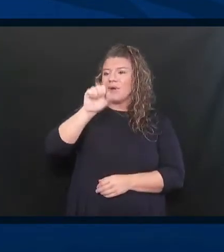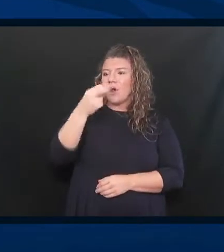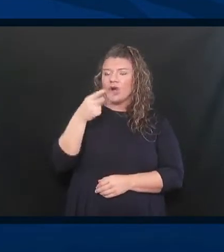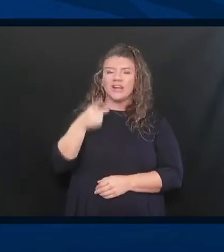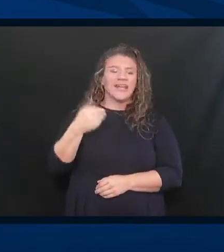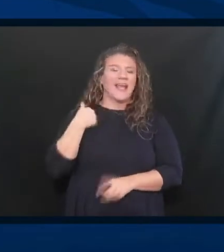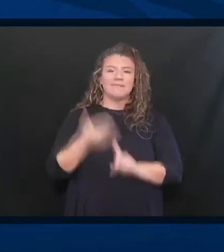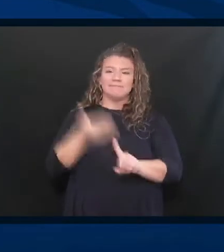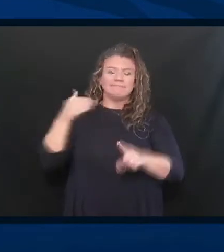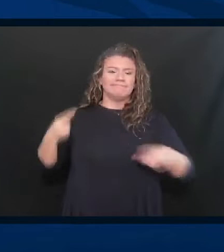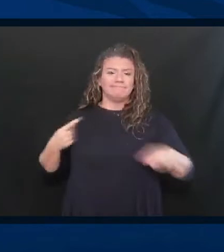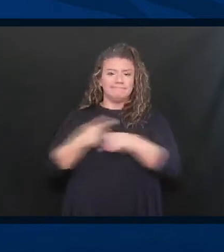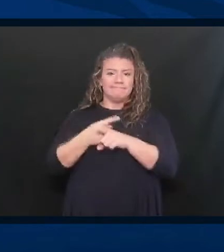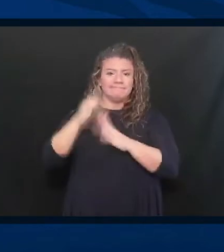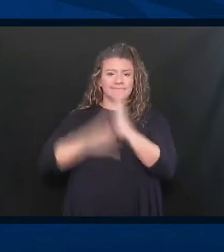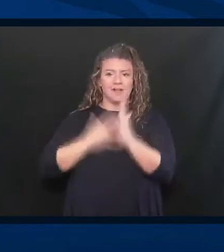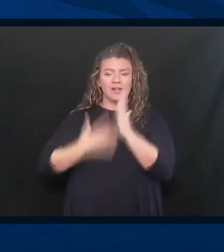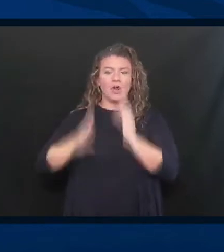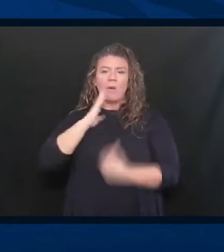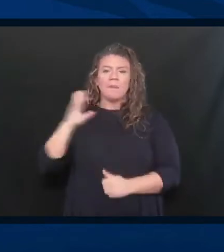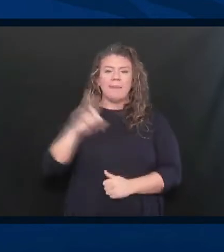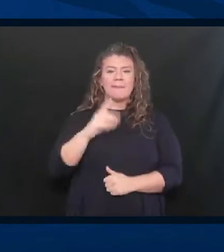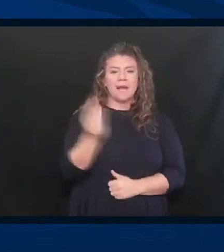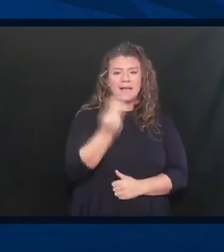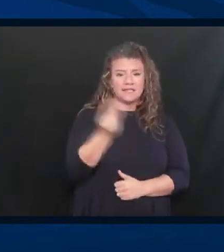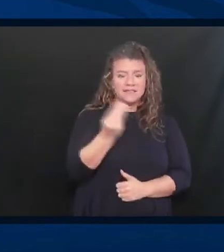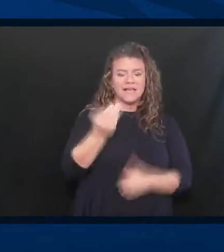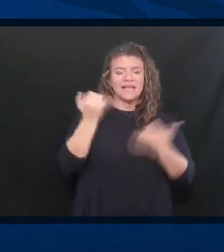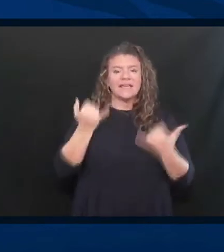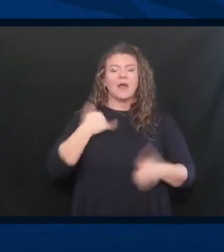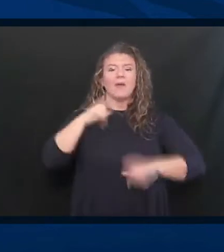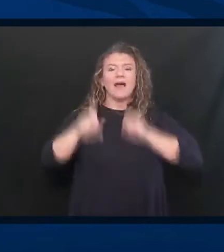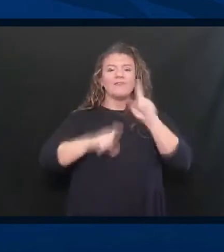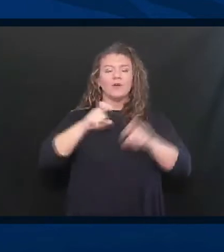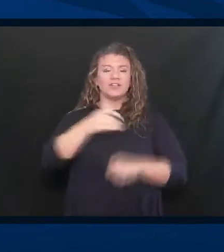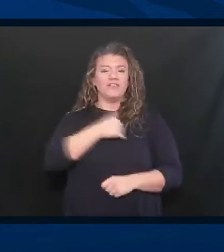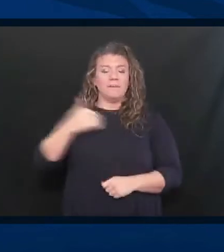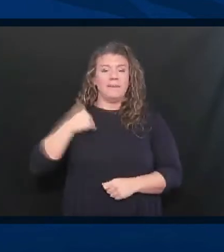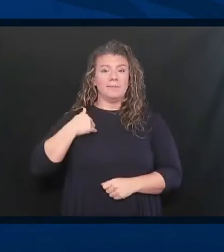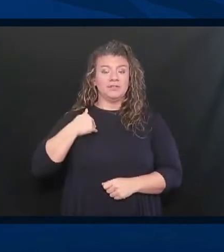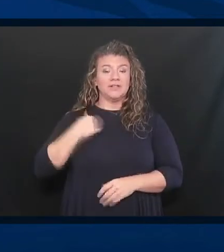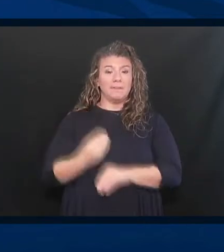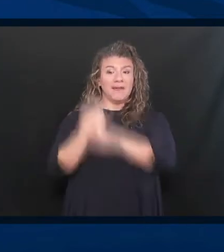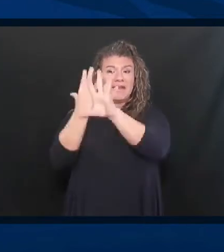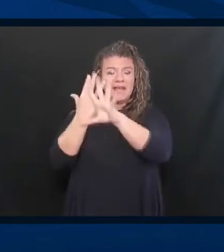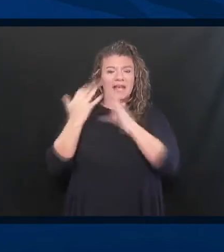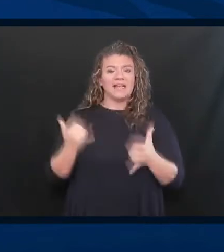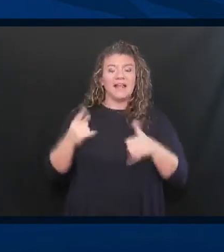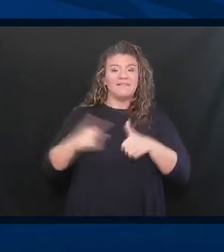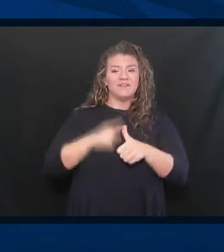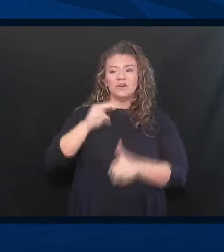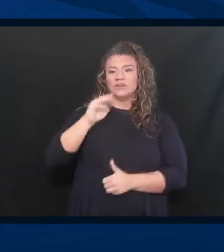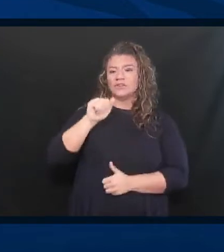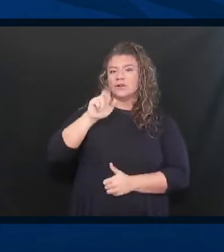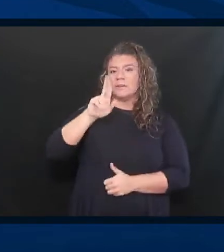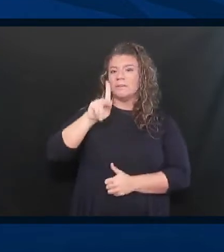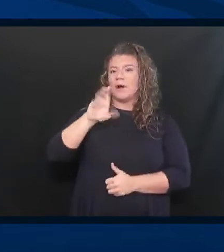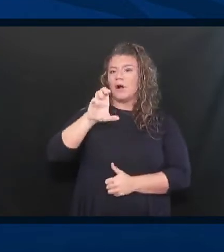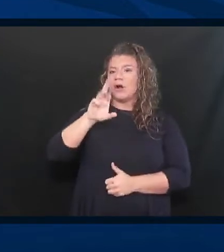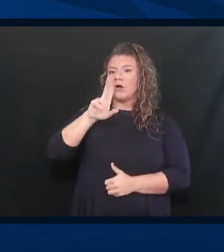prior engagement today. He will rejoin us on Monday. We'll now go to questions from members of the media. The first today from Mark Curtis with NextStar Media.